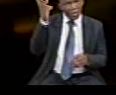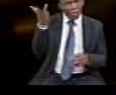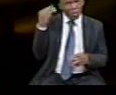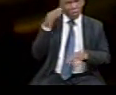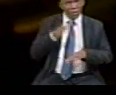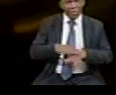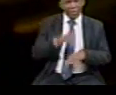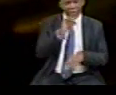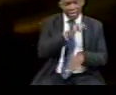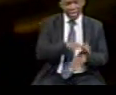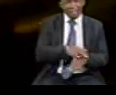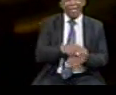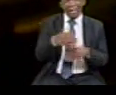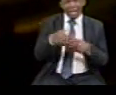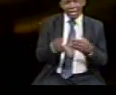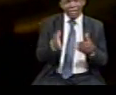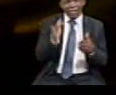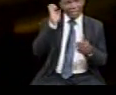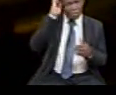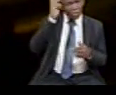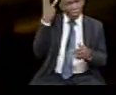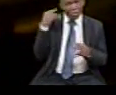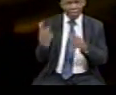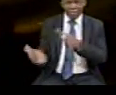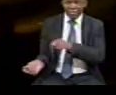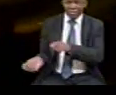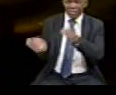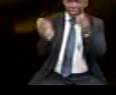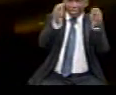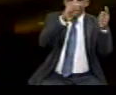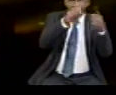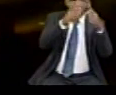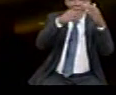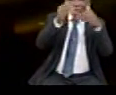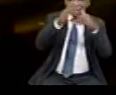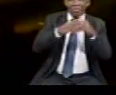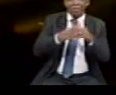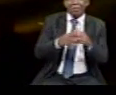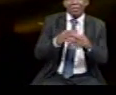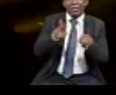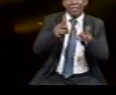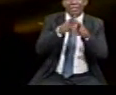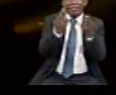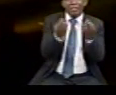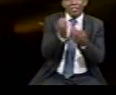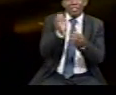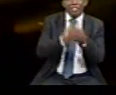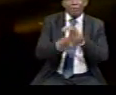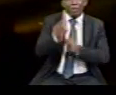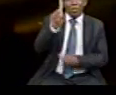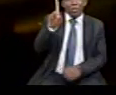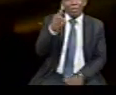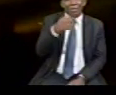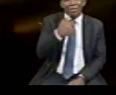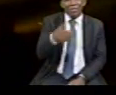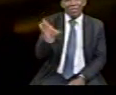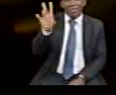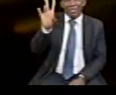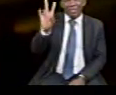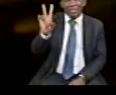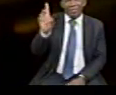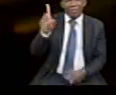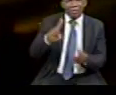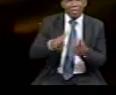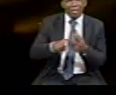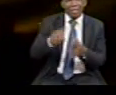been translated and is now post-resurrection. Look at what he has to say in Revelation chapter 1, from verse 7 to 8. He said, "Behold,